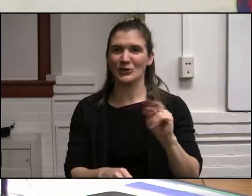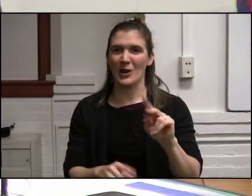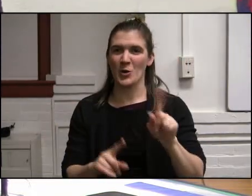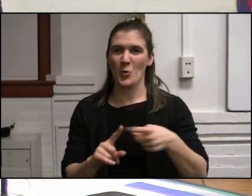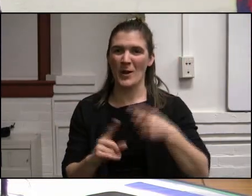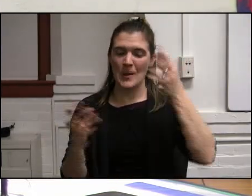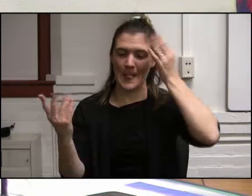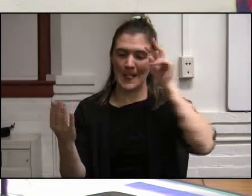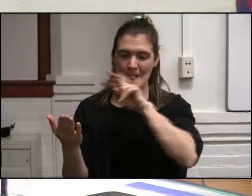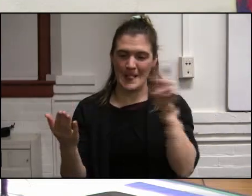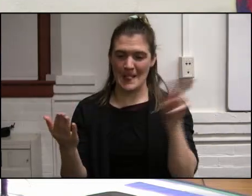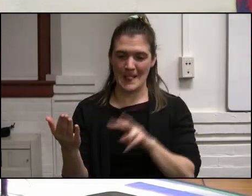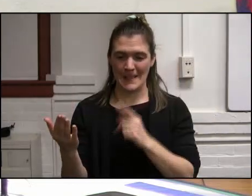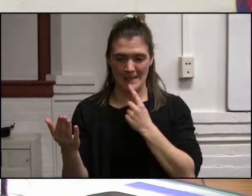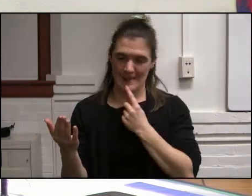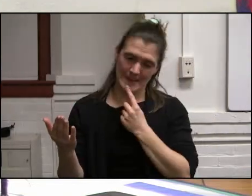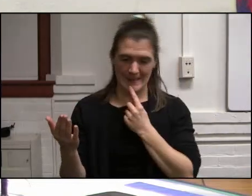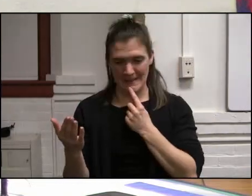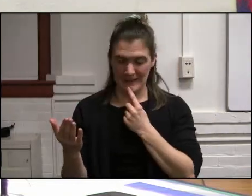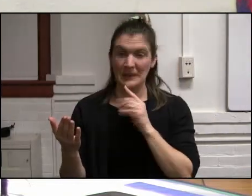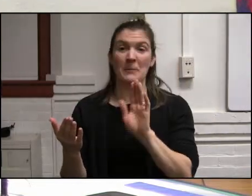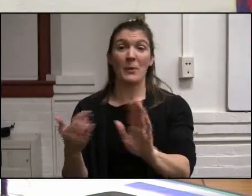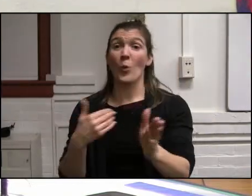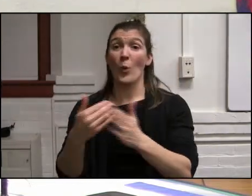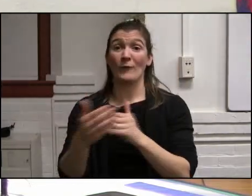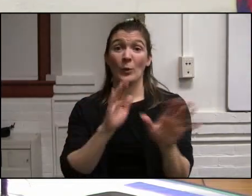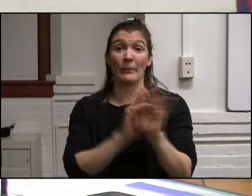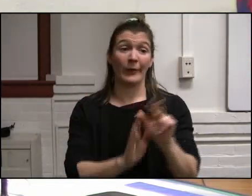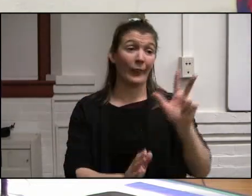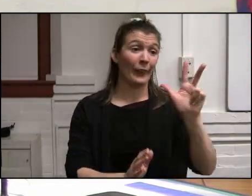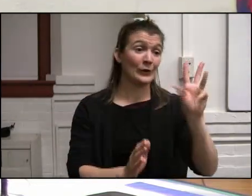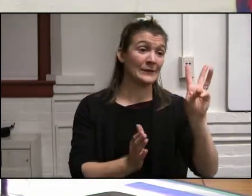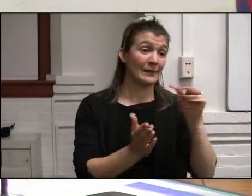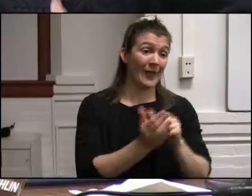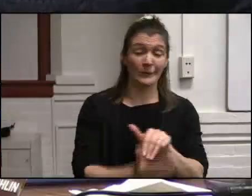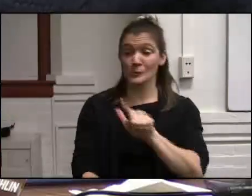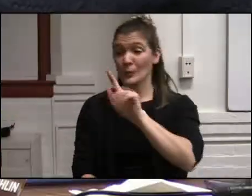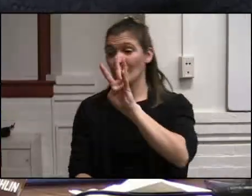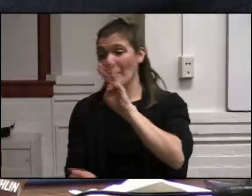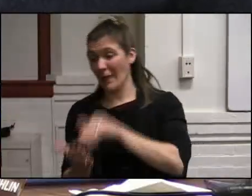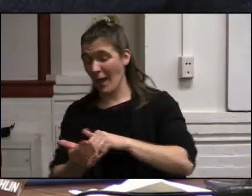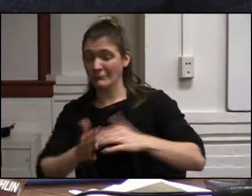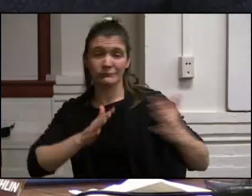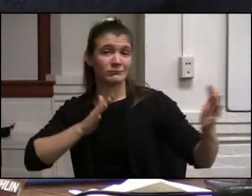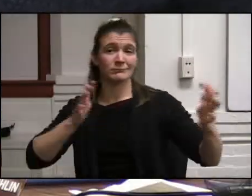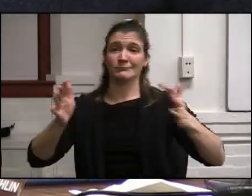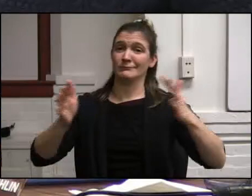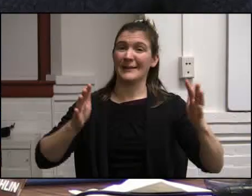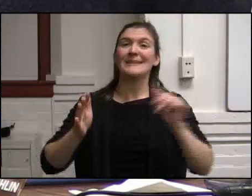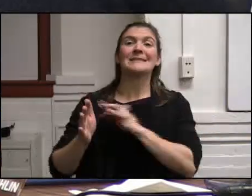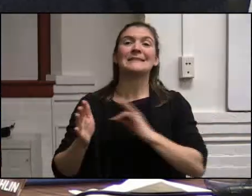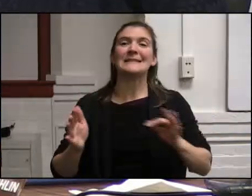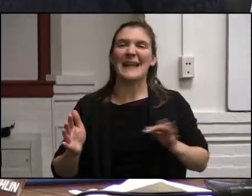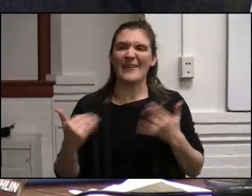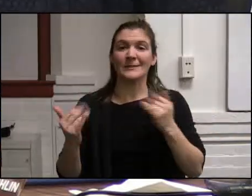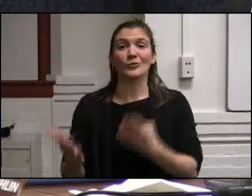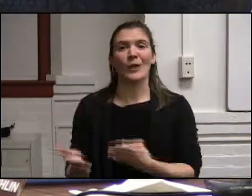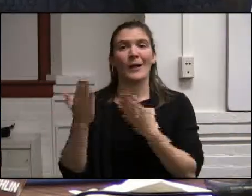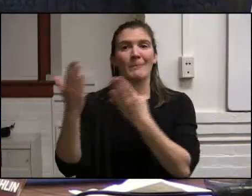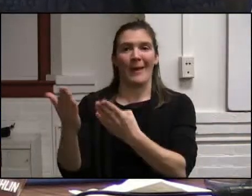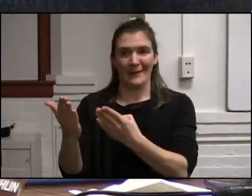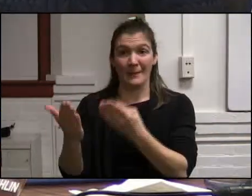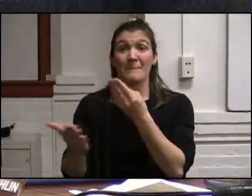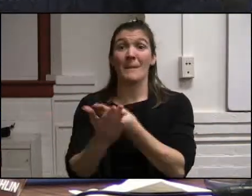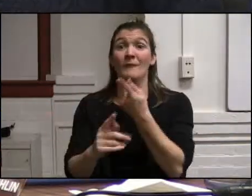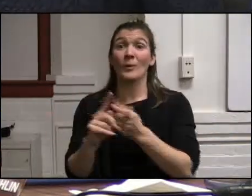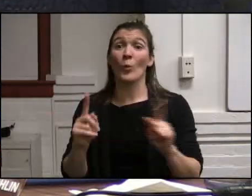you're making your final budget decisions. In any event, whatever you decide about the amount, staff would continue to recommend that that